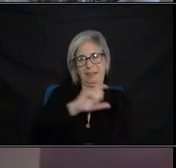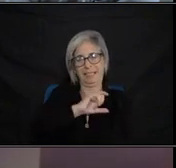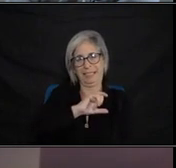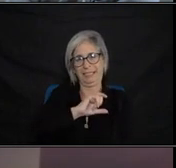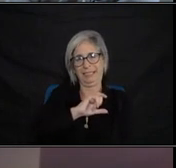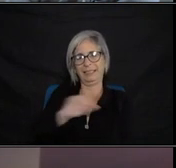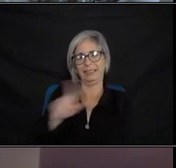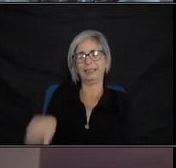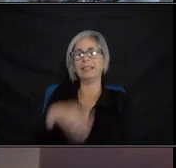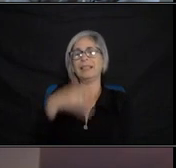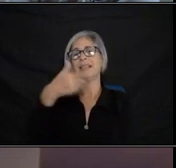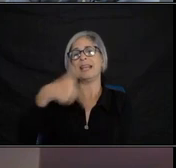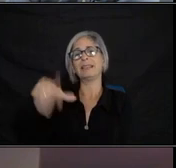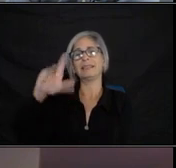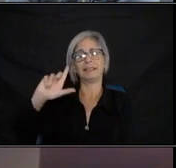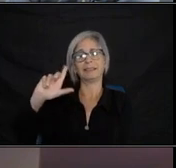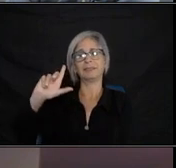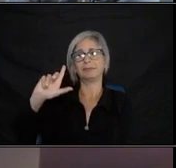Next slide.